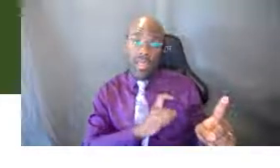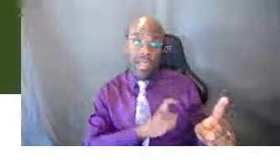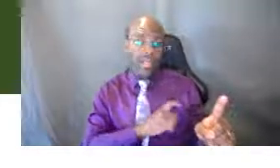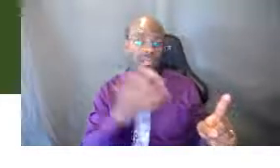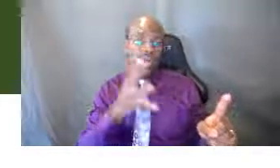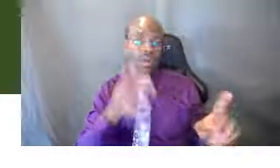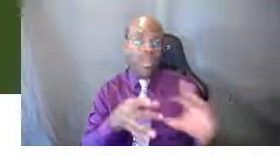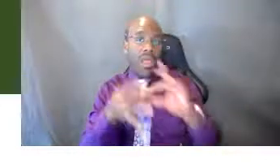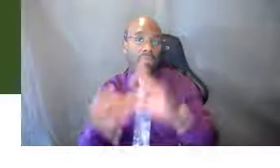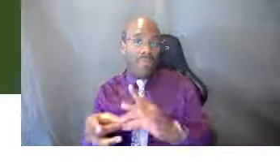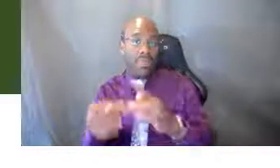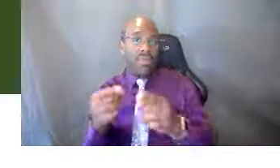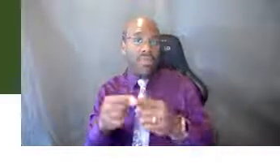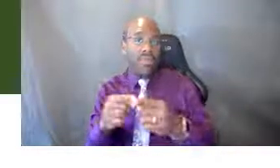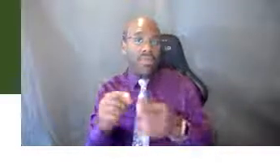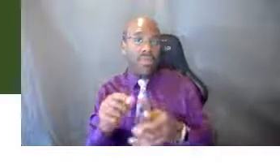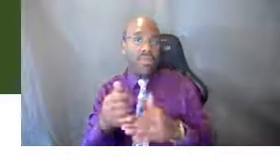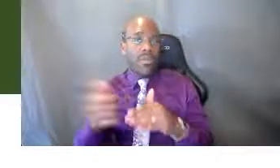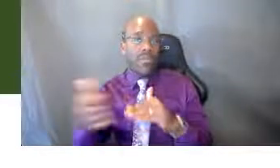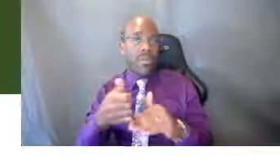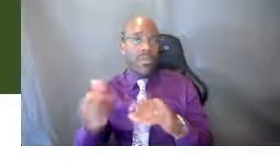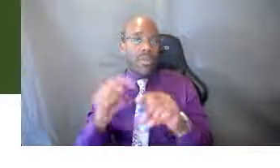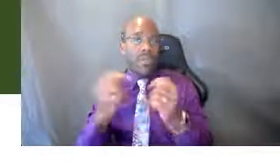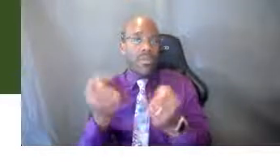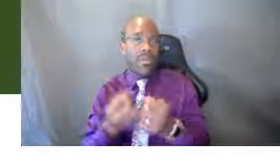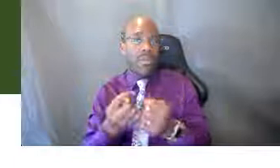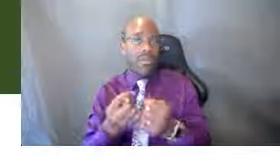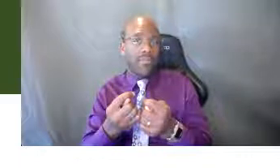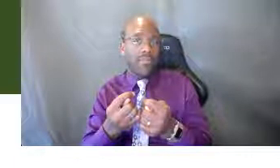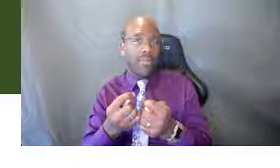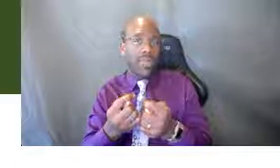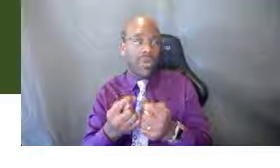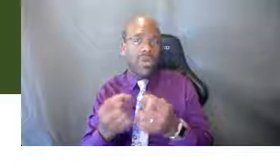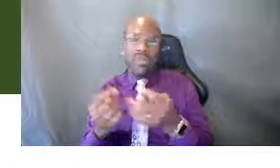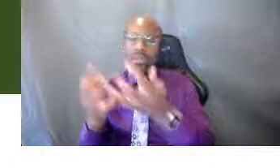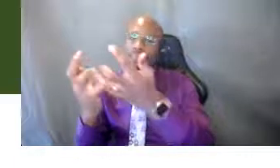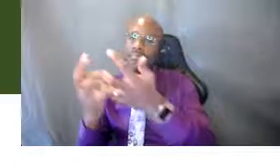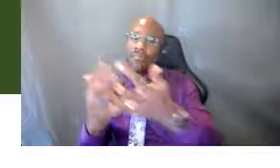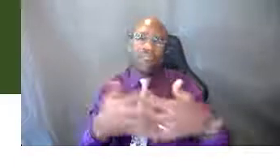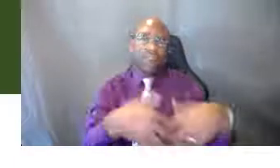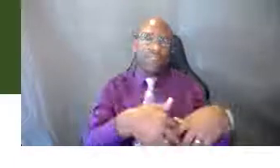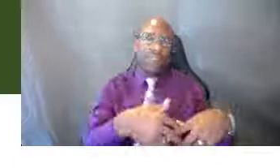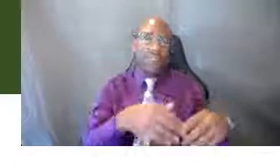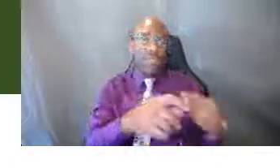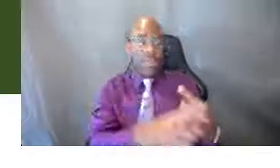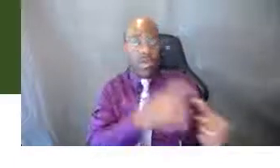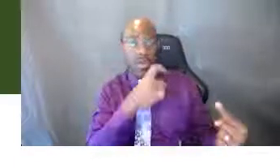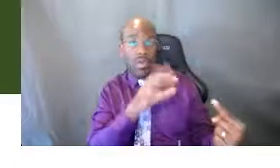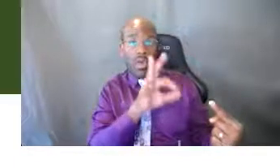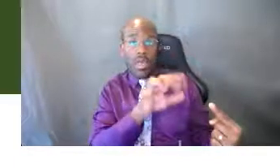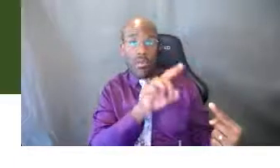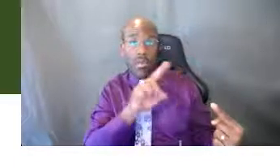connected to the mobile crisis team. So there's a seamless transition where the 911 call comes in and